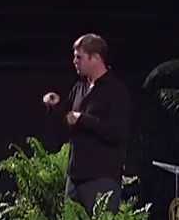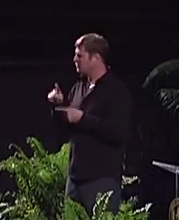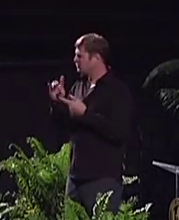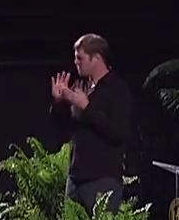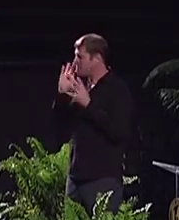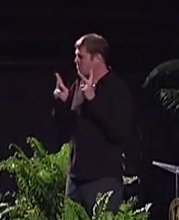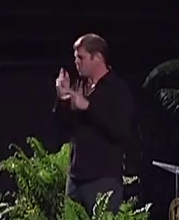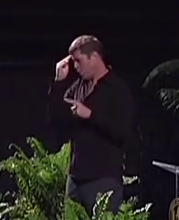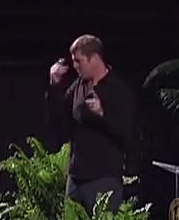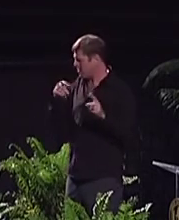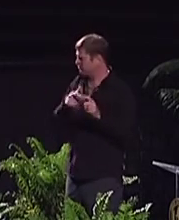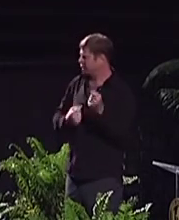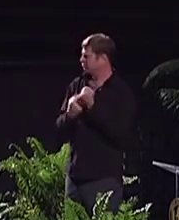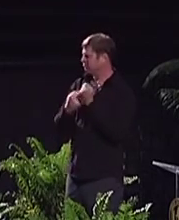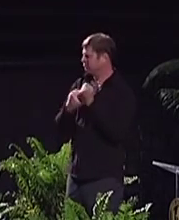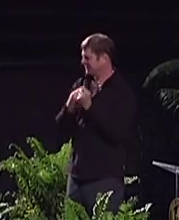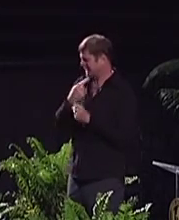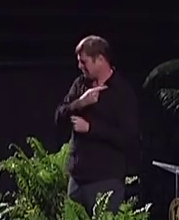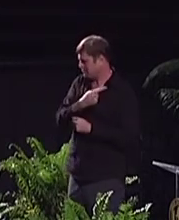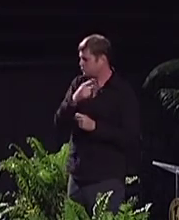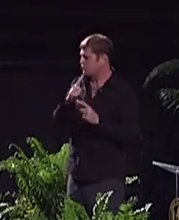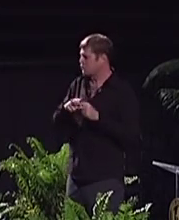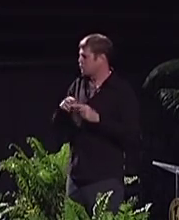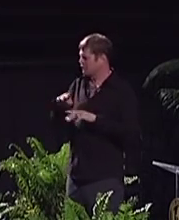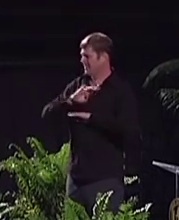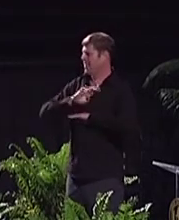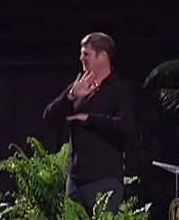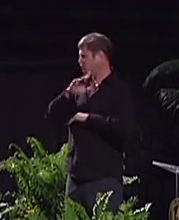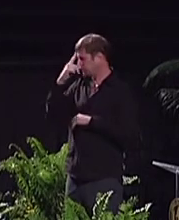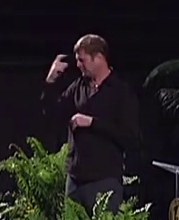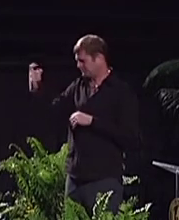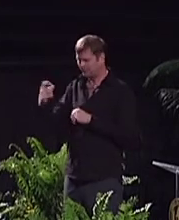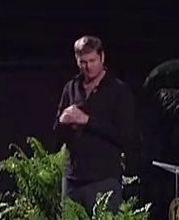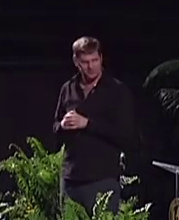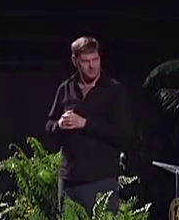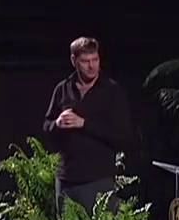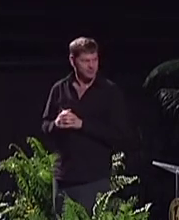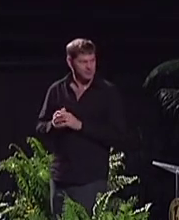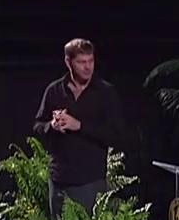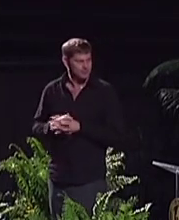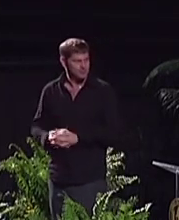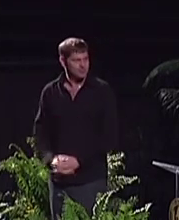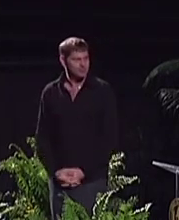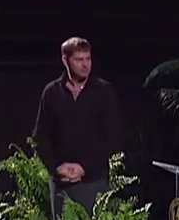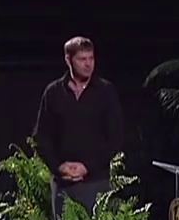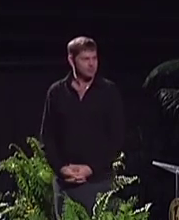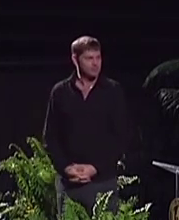behind him to try to help him fulfill his dream.